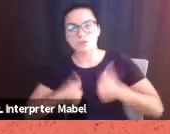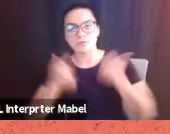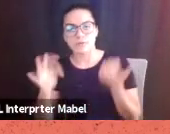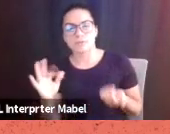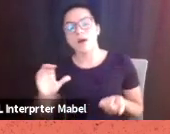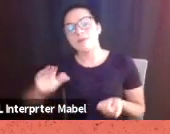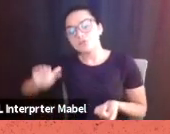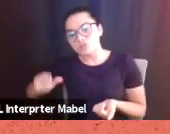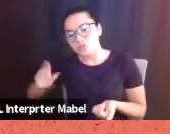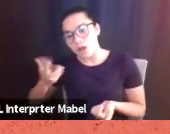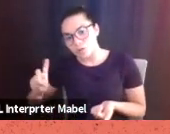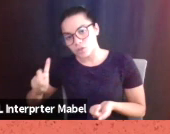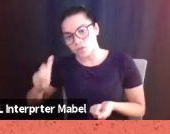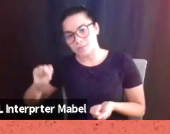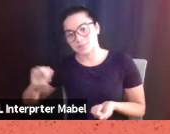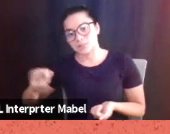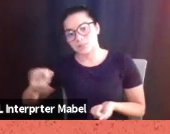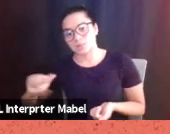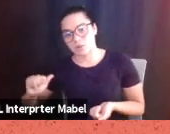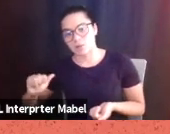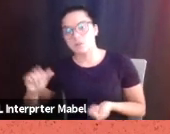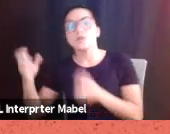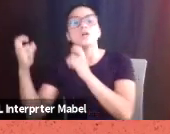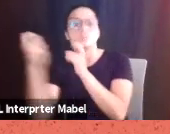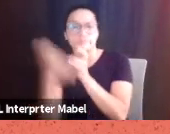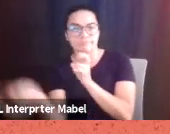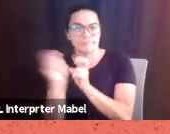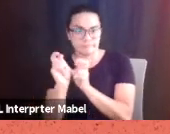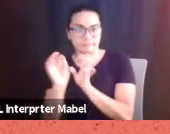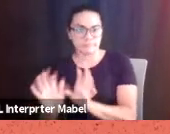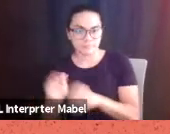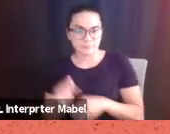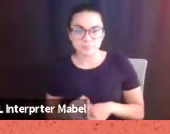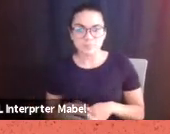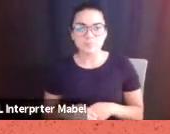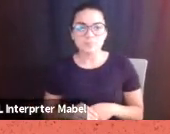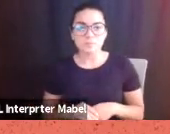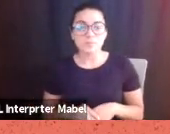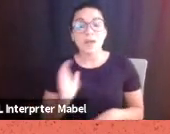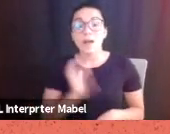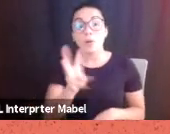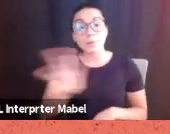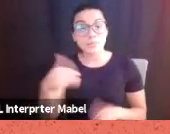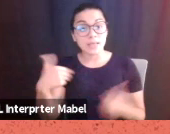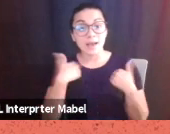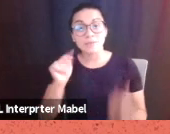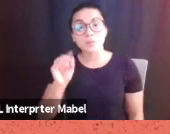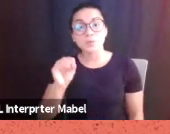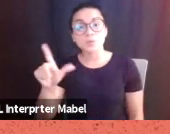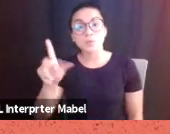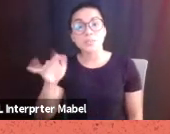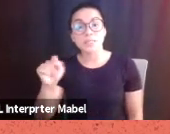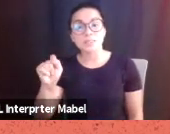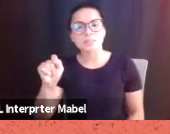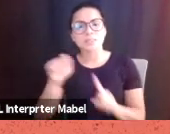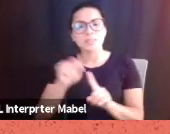And we will continue to encourage folks to have kitchen table conversations. On our website, you can find toolkits to having conversations within your